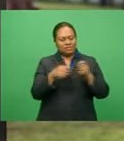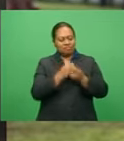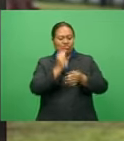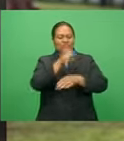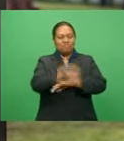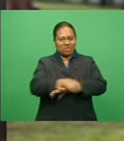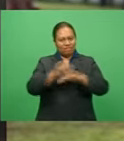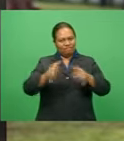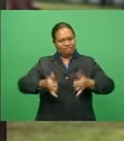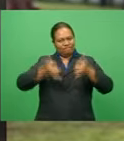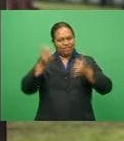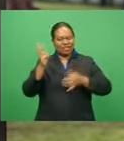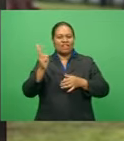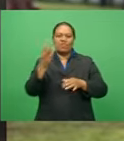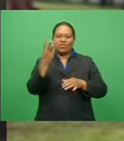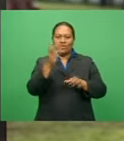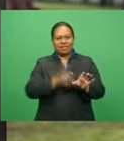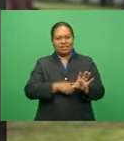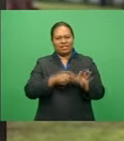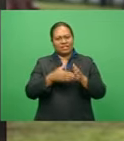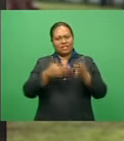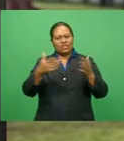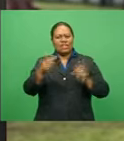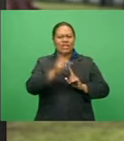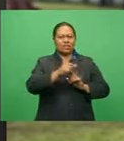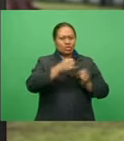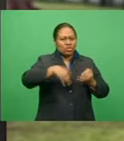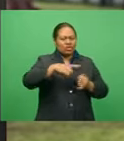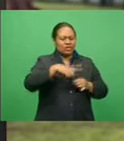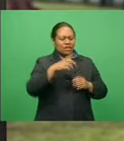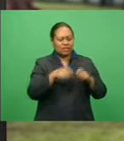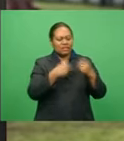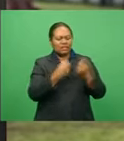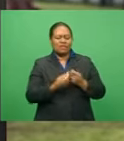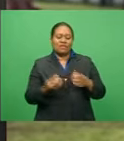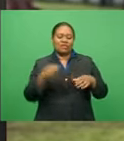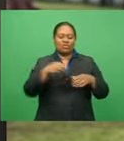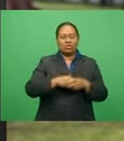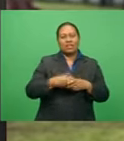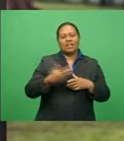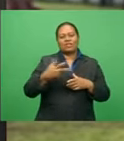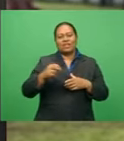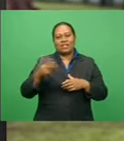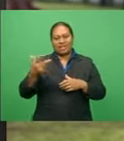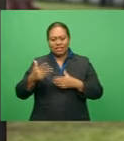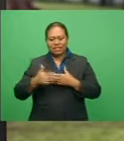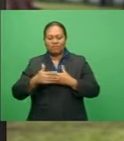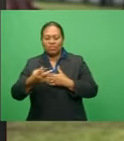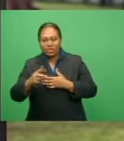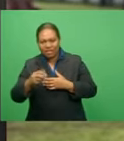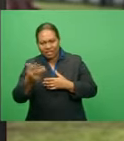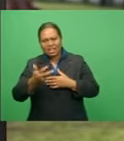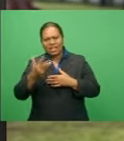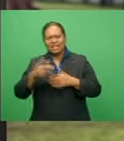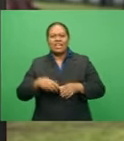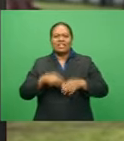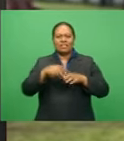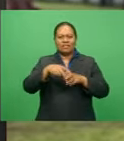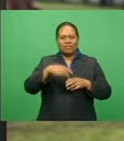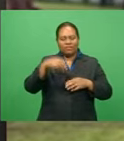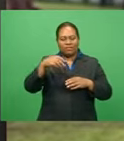row. After being part of the champion capital side in the 2018 and 2019 finals against Nandrunga at the ANZ